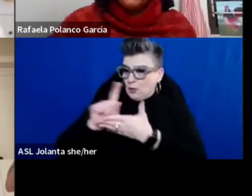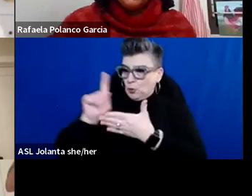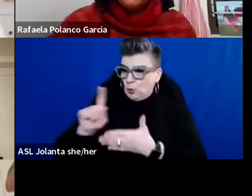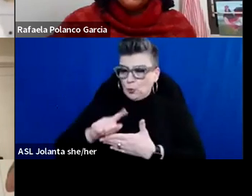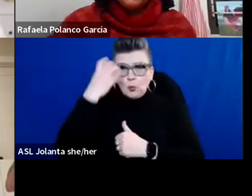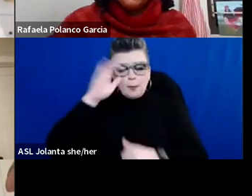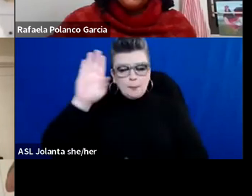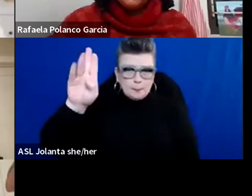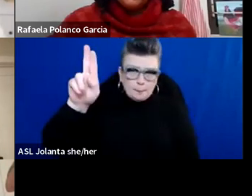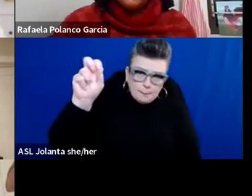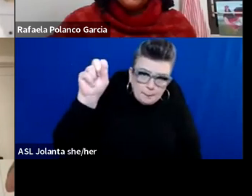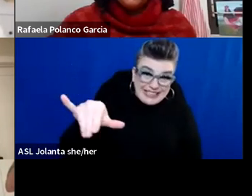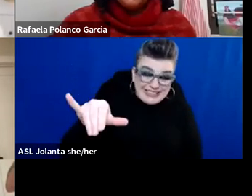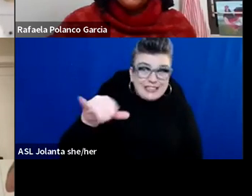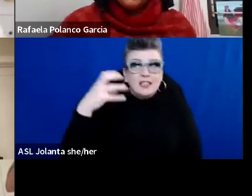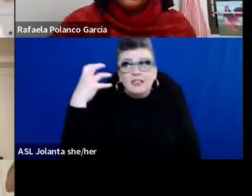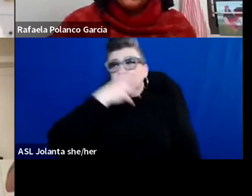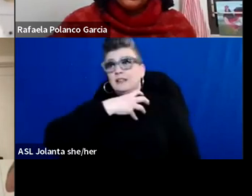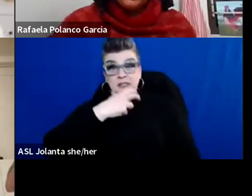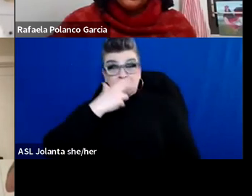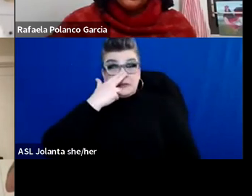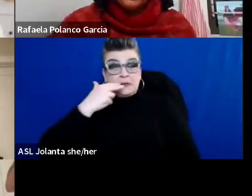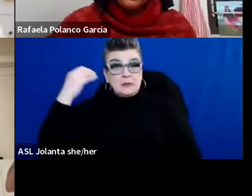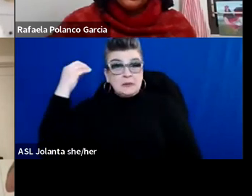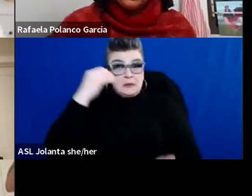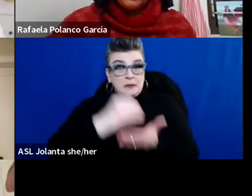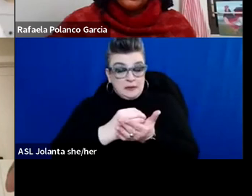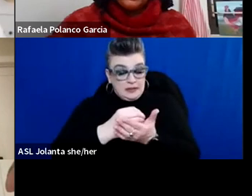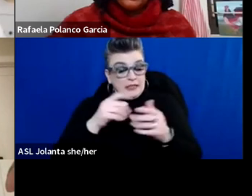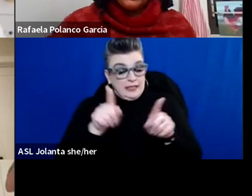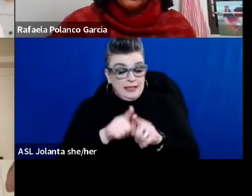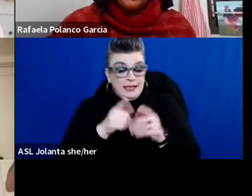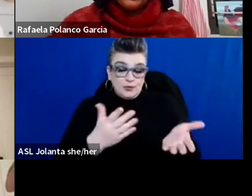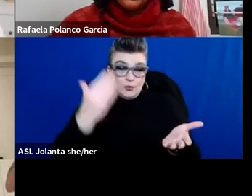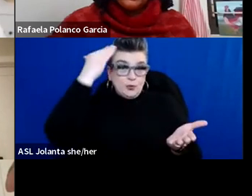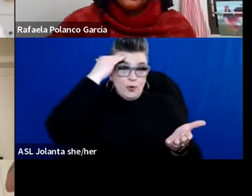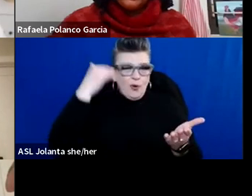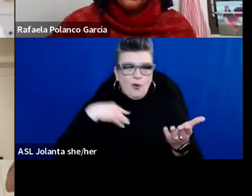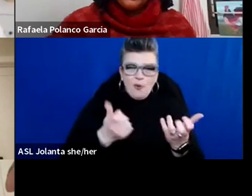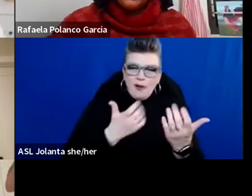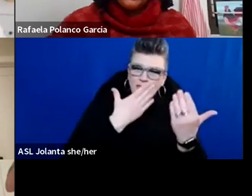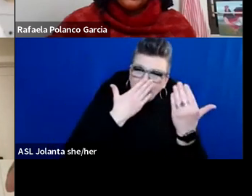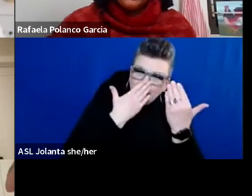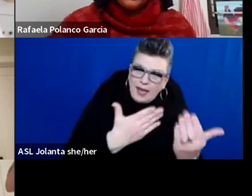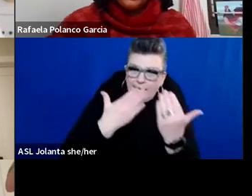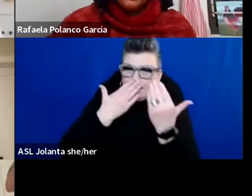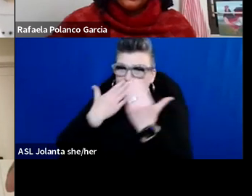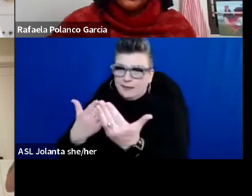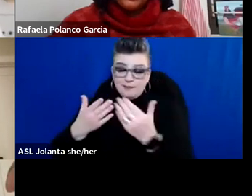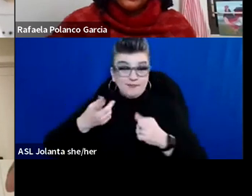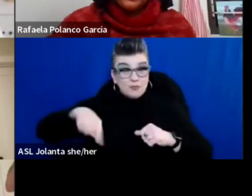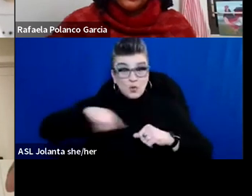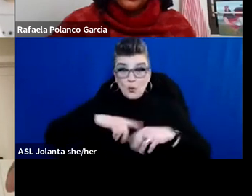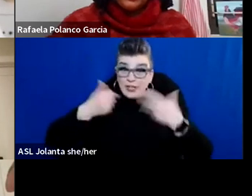and extremely challenging as you know i just want to thank everyone as we together do everything